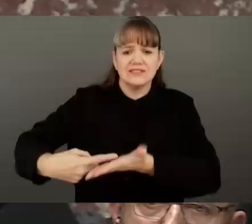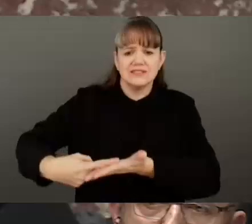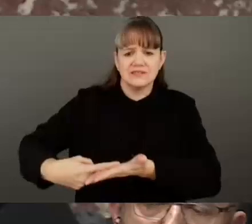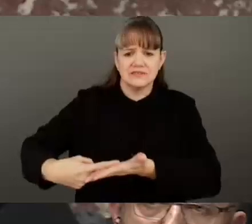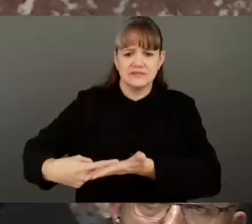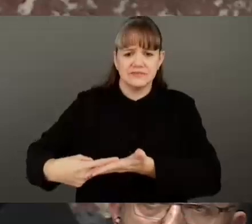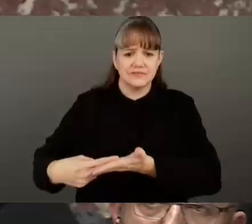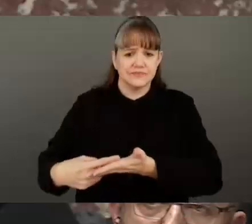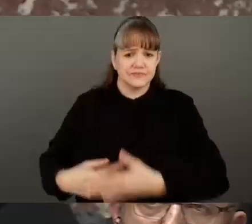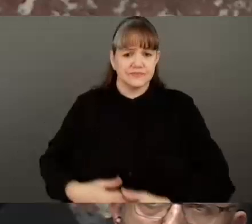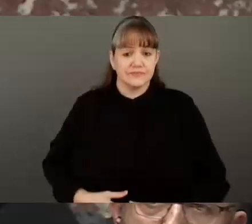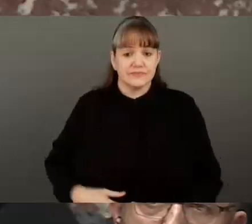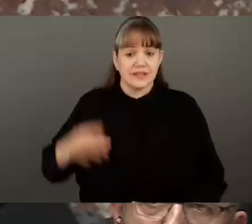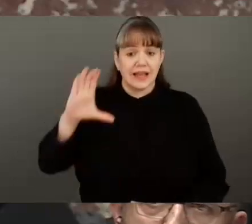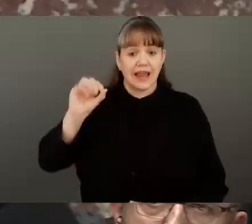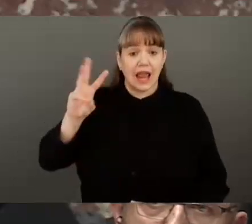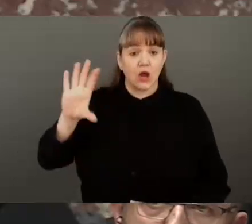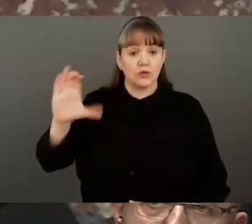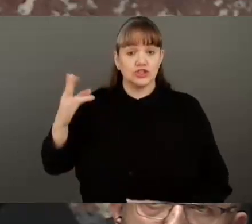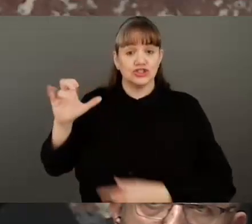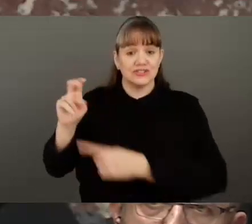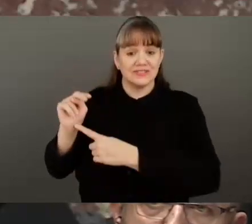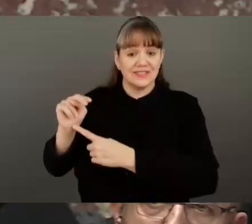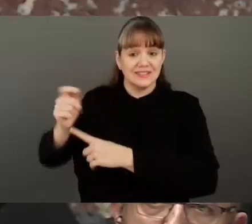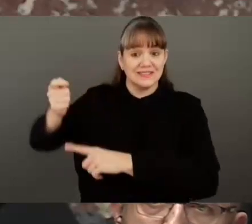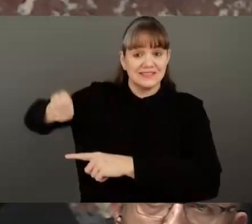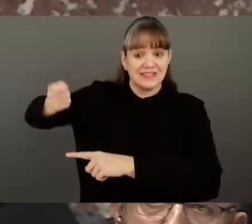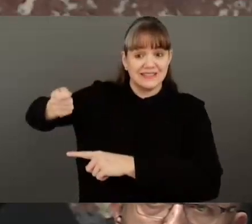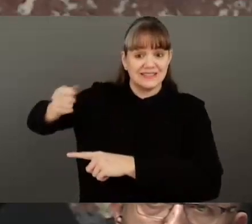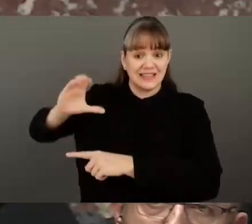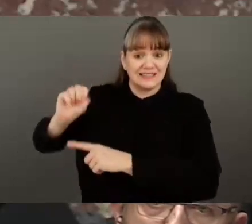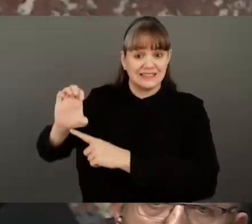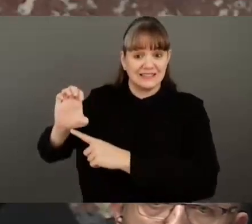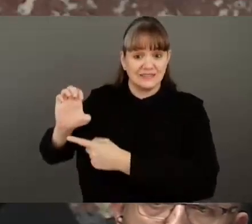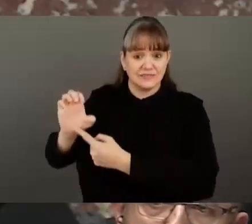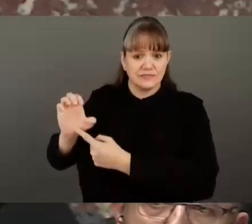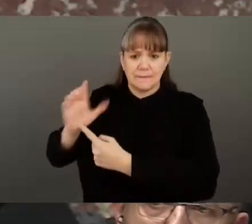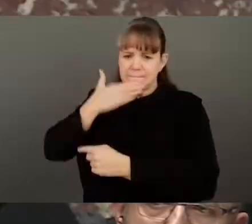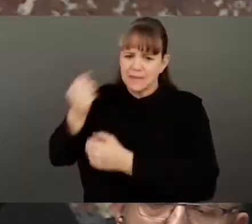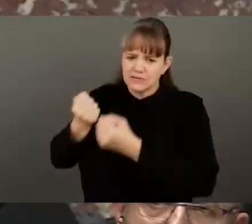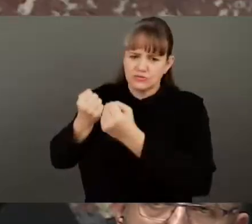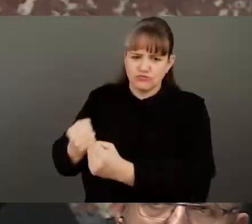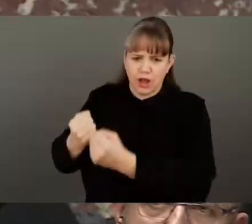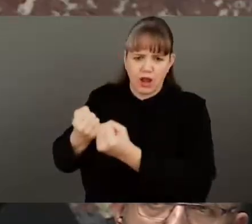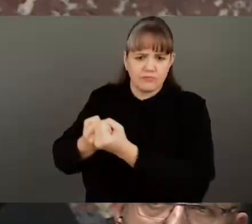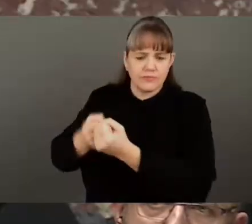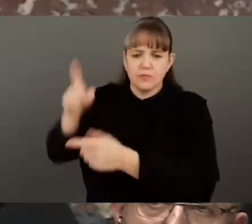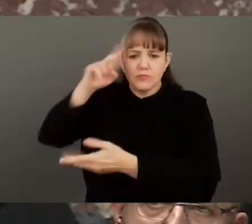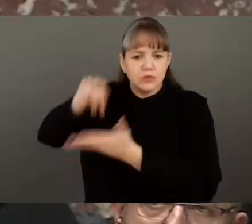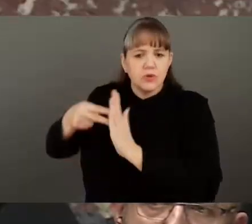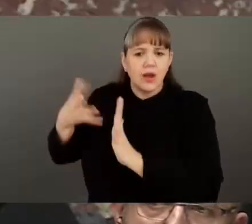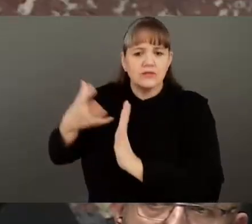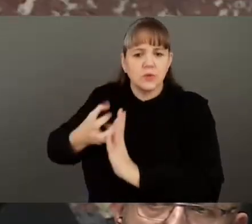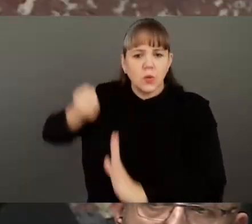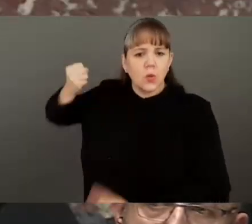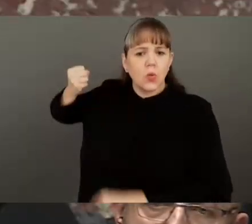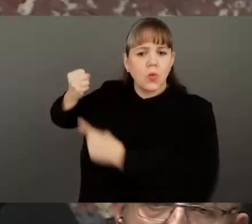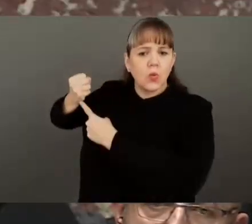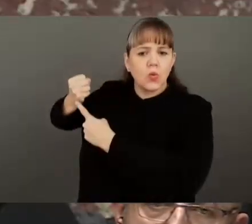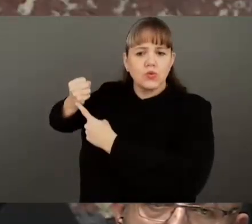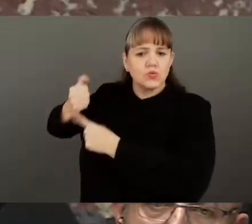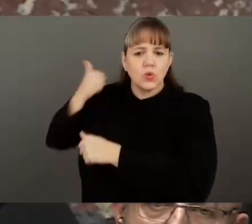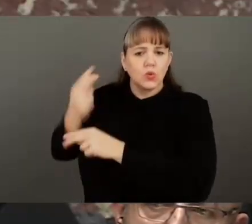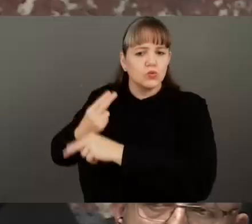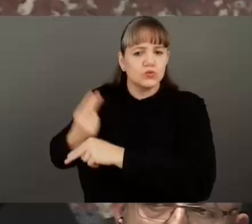the best and strongest argument was pulled deliberately by the former then AG,